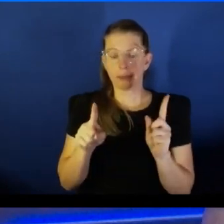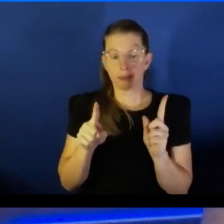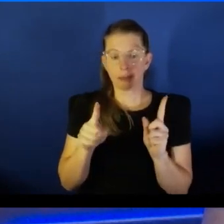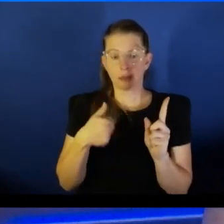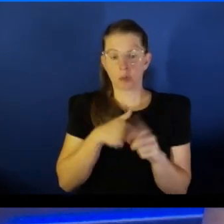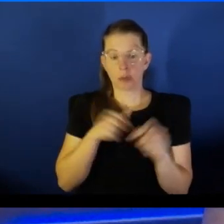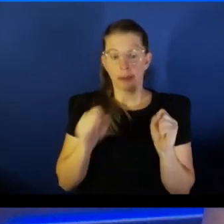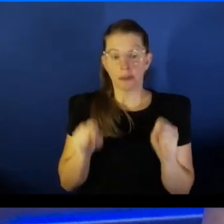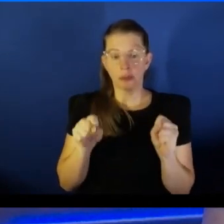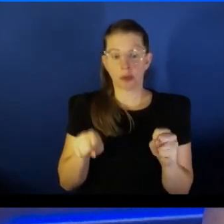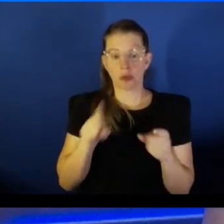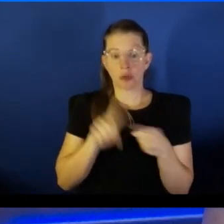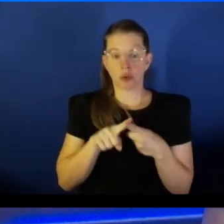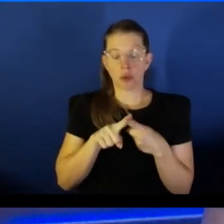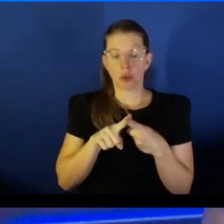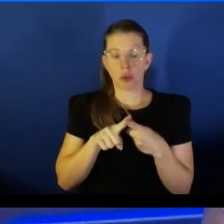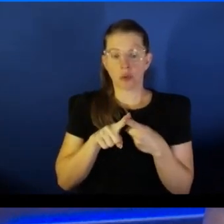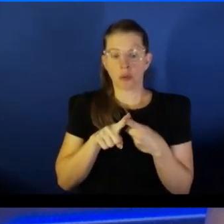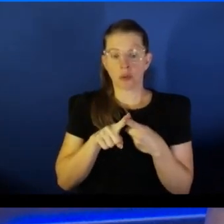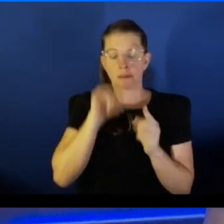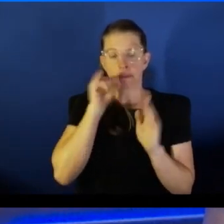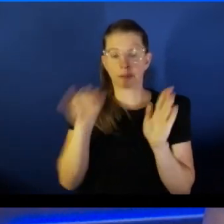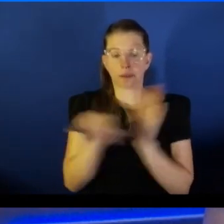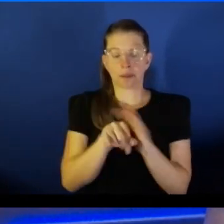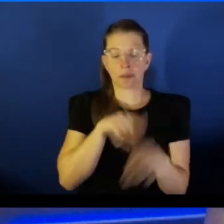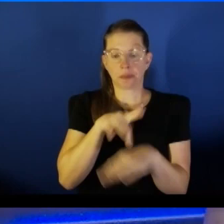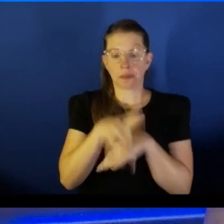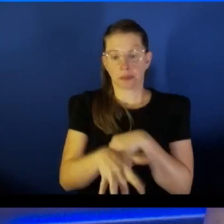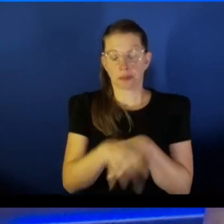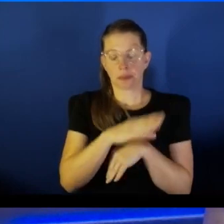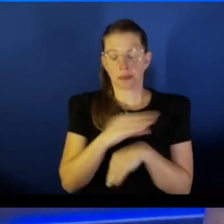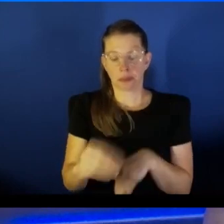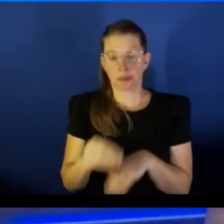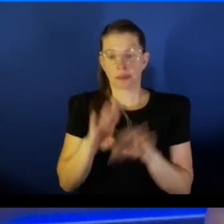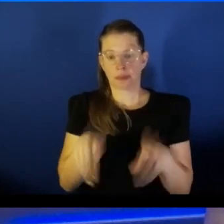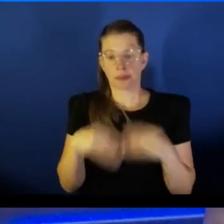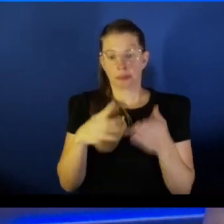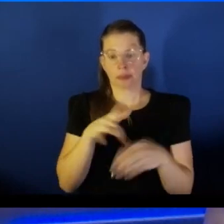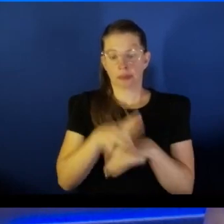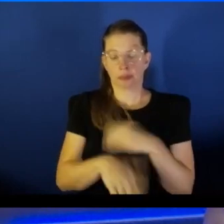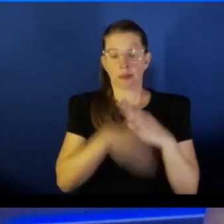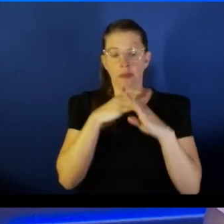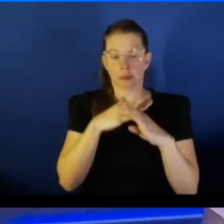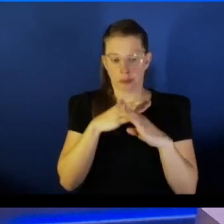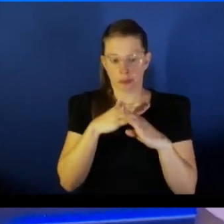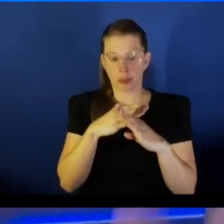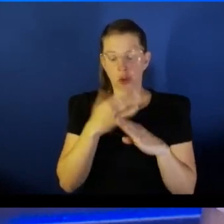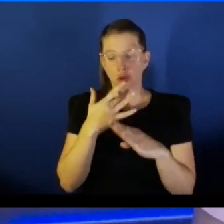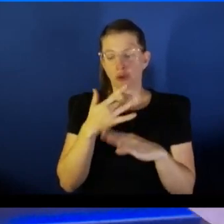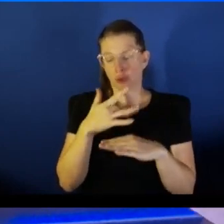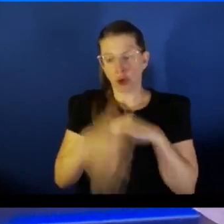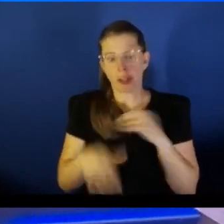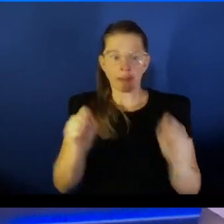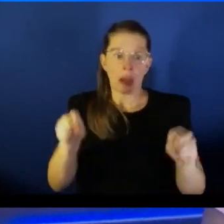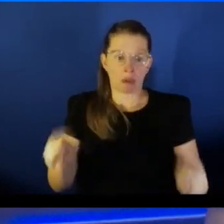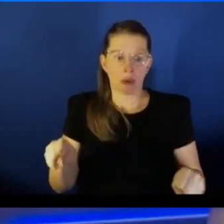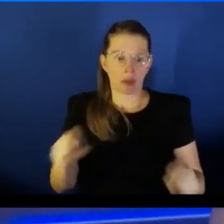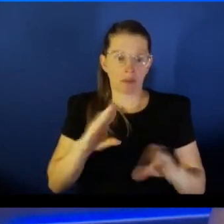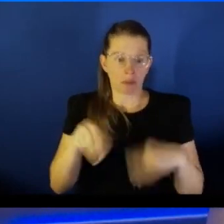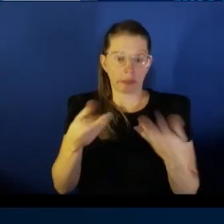to identify early and able to provide early intervention as early as possible. Dr.